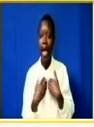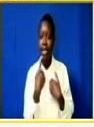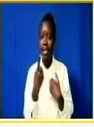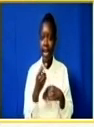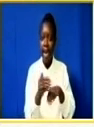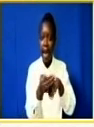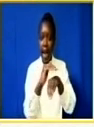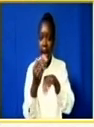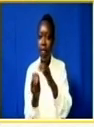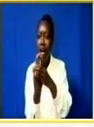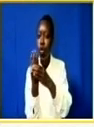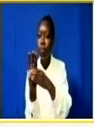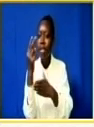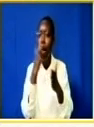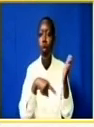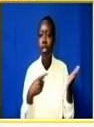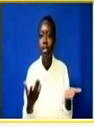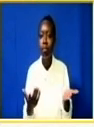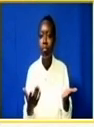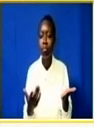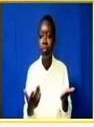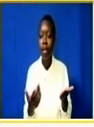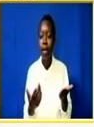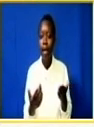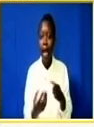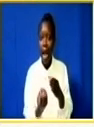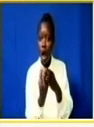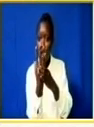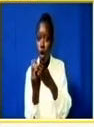crops. What are cover crops? They are the crops that just